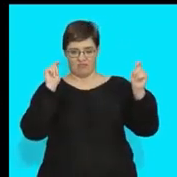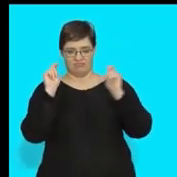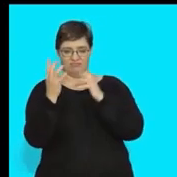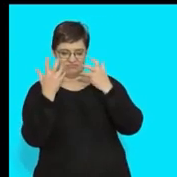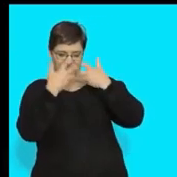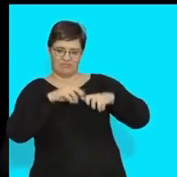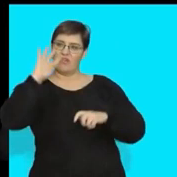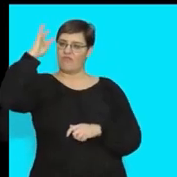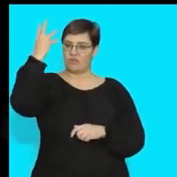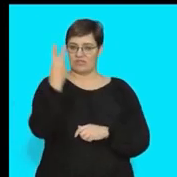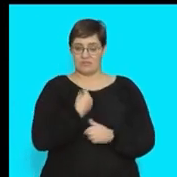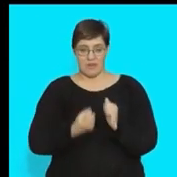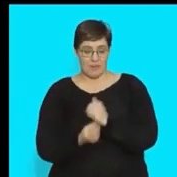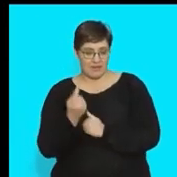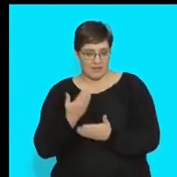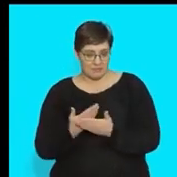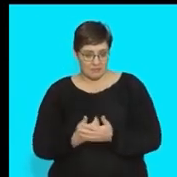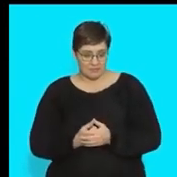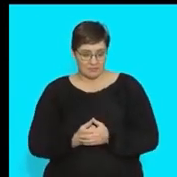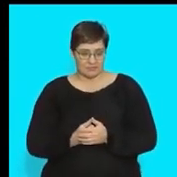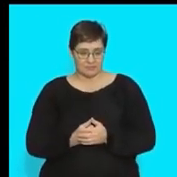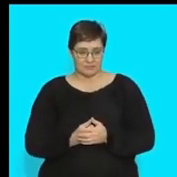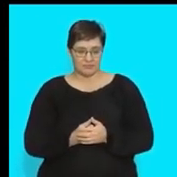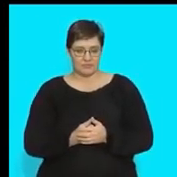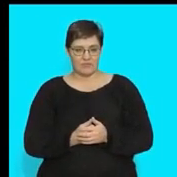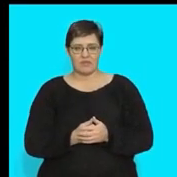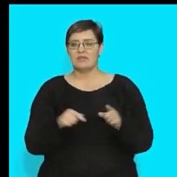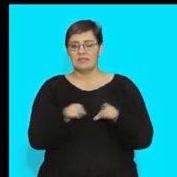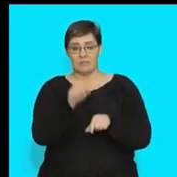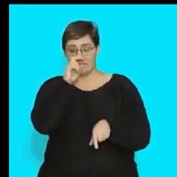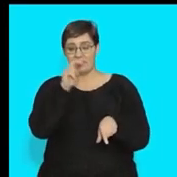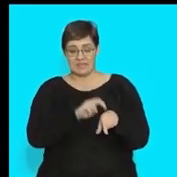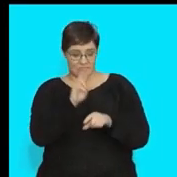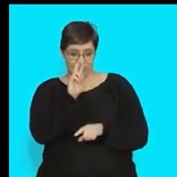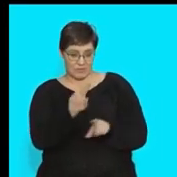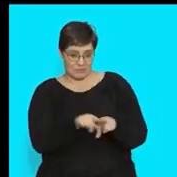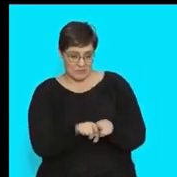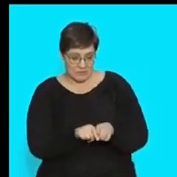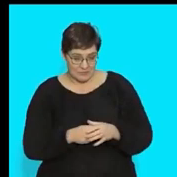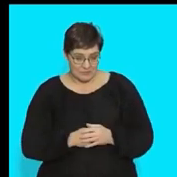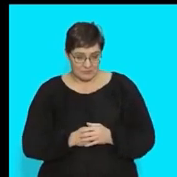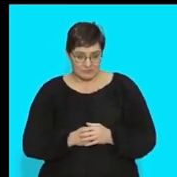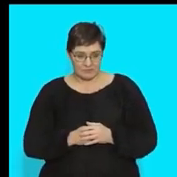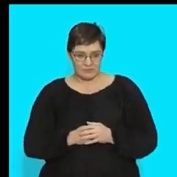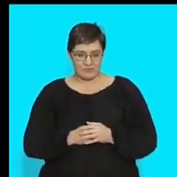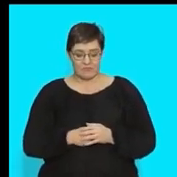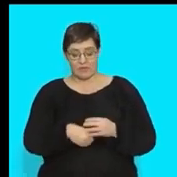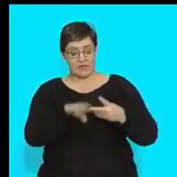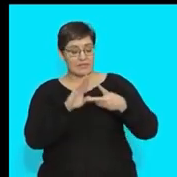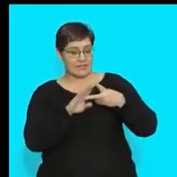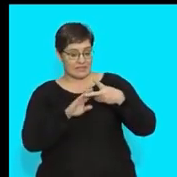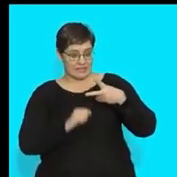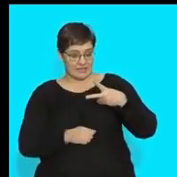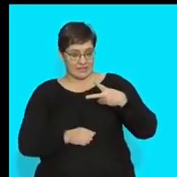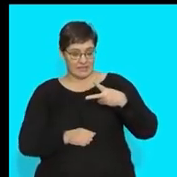for photosynthesis. As I said to you, you obviously also need to look at it. The next thing